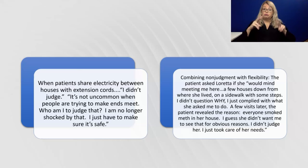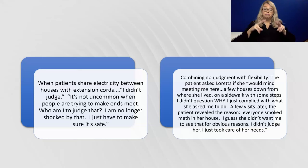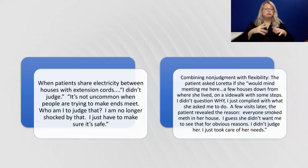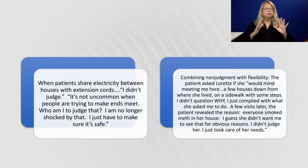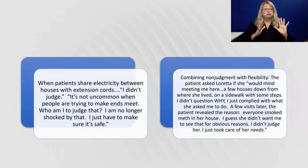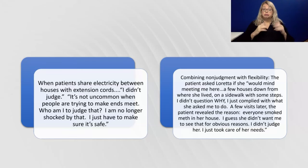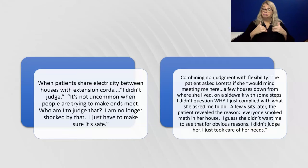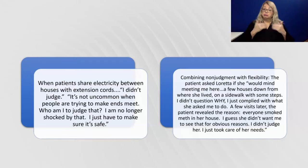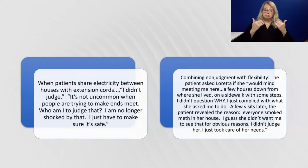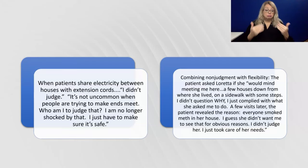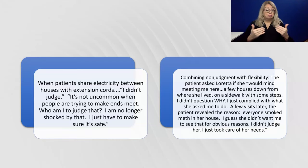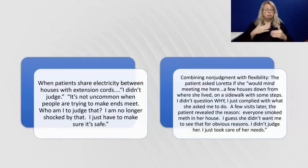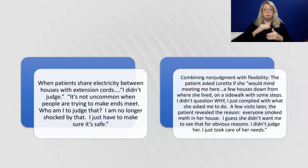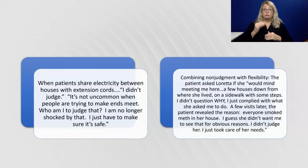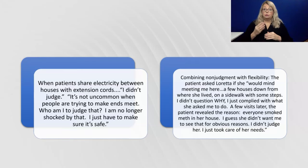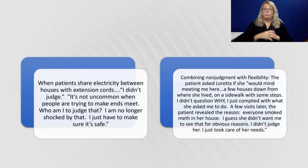trying to protect the nurse.